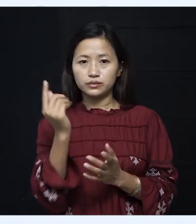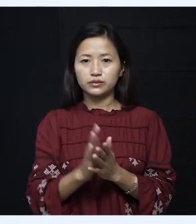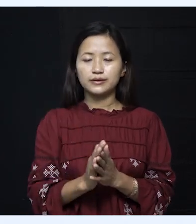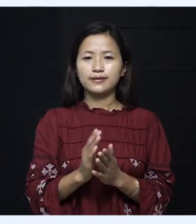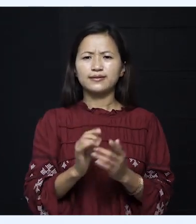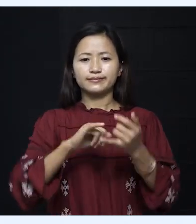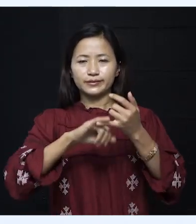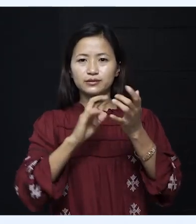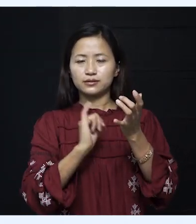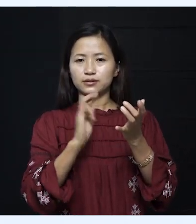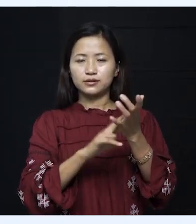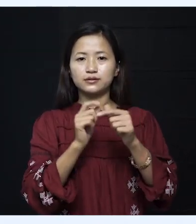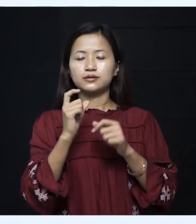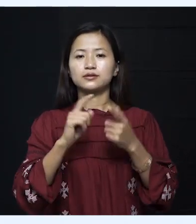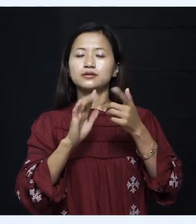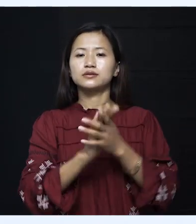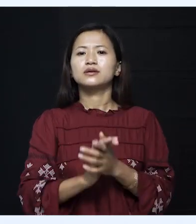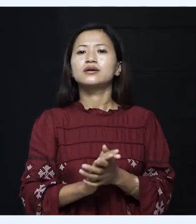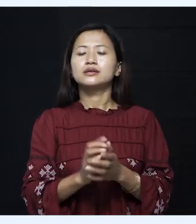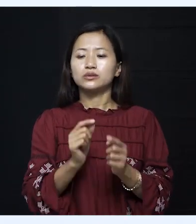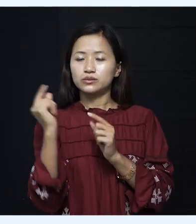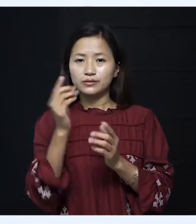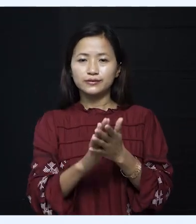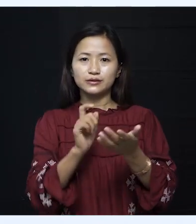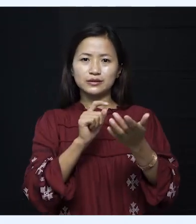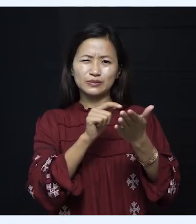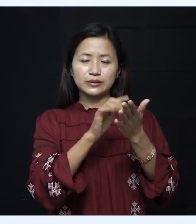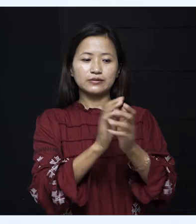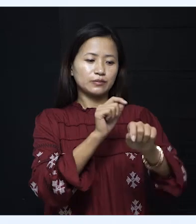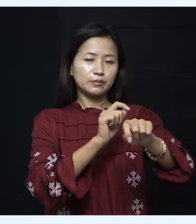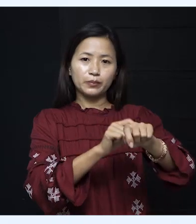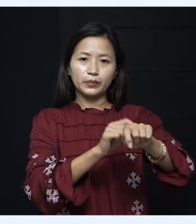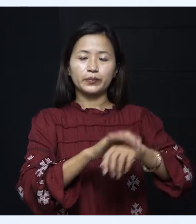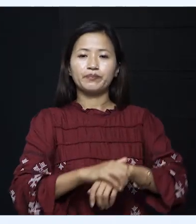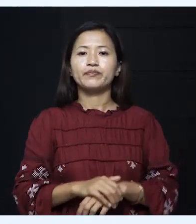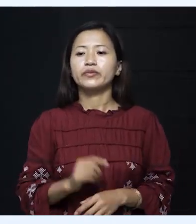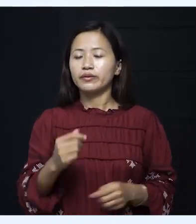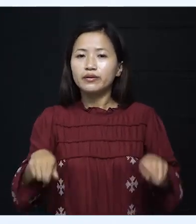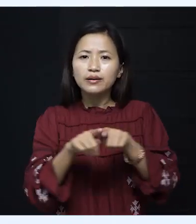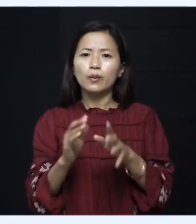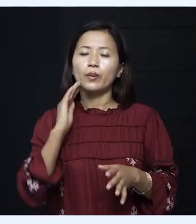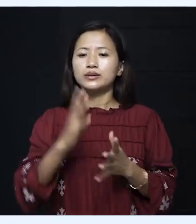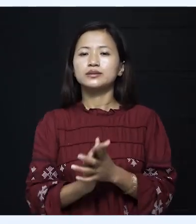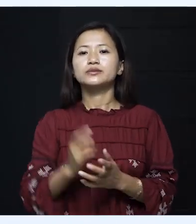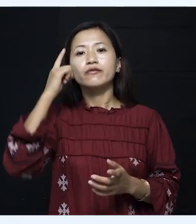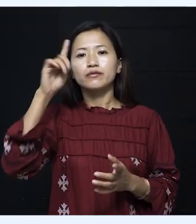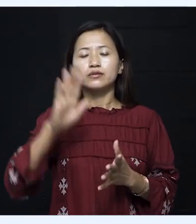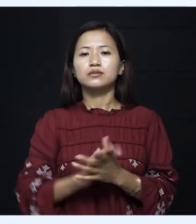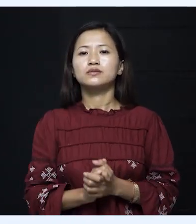is since, we are referring to a specific point of time. And when it comes to